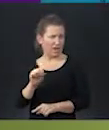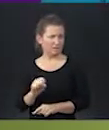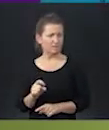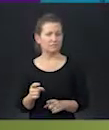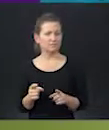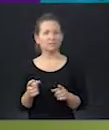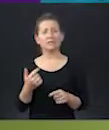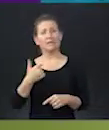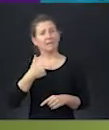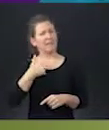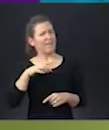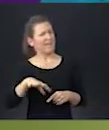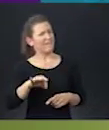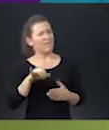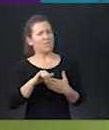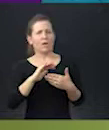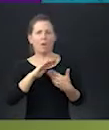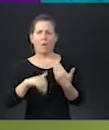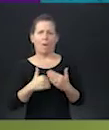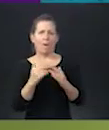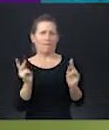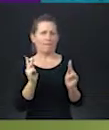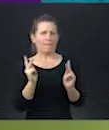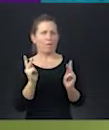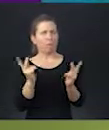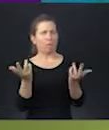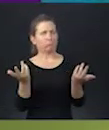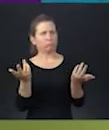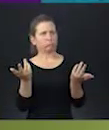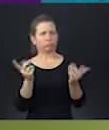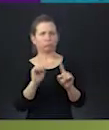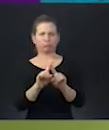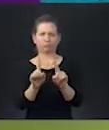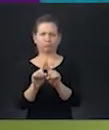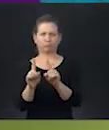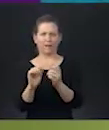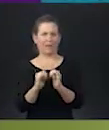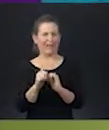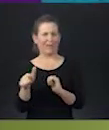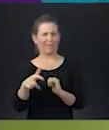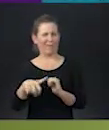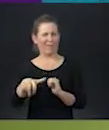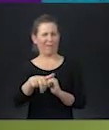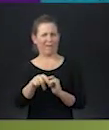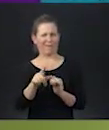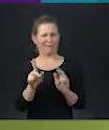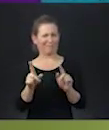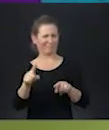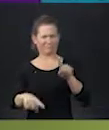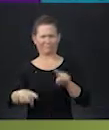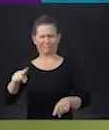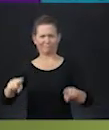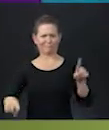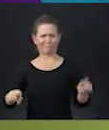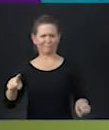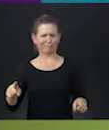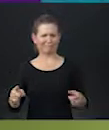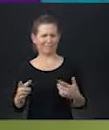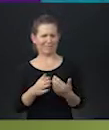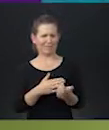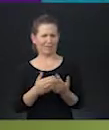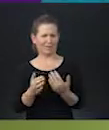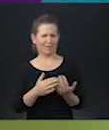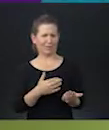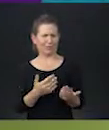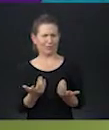found that all people are different. How they walk doesn't really matter to me. And who